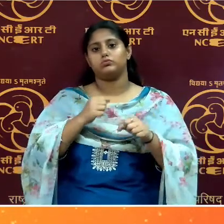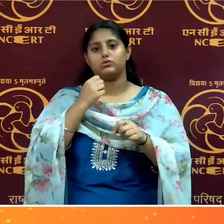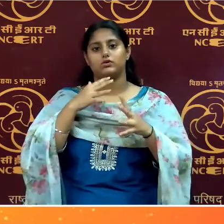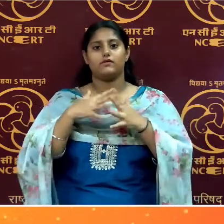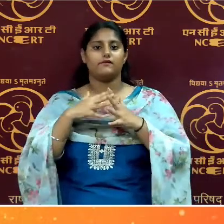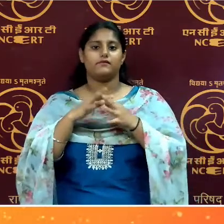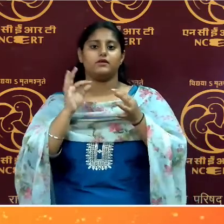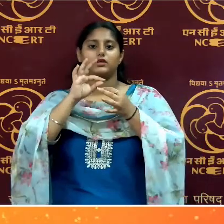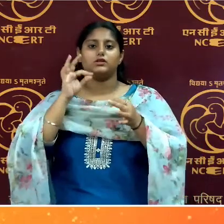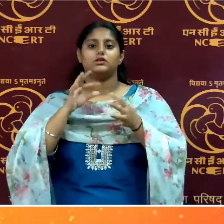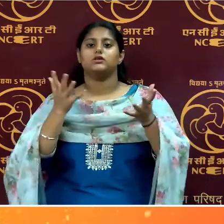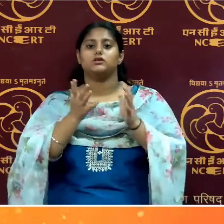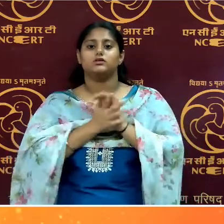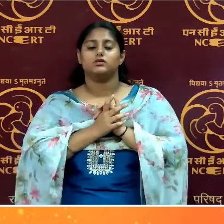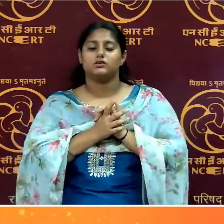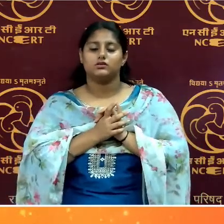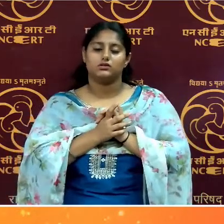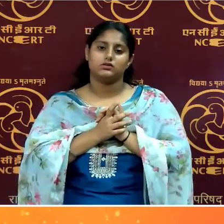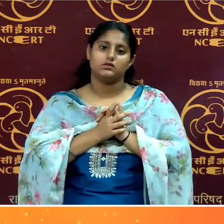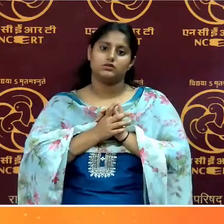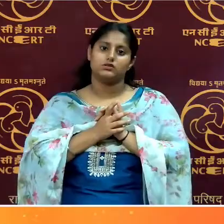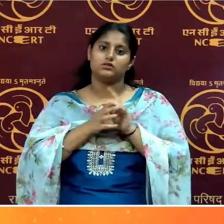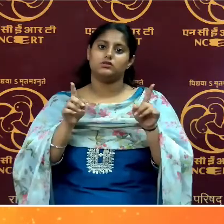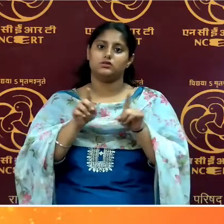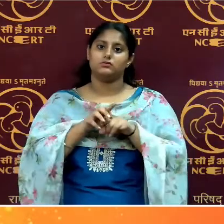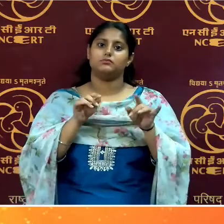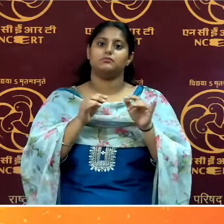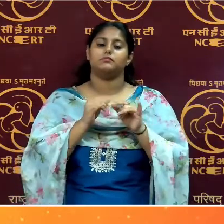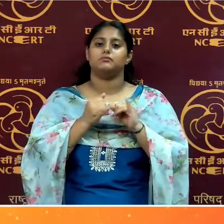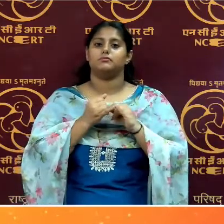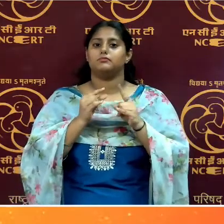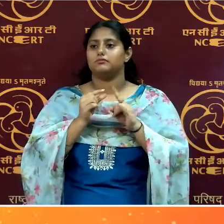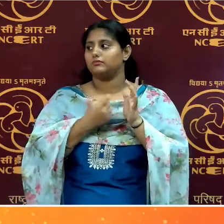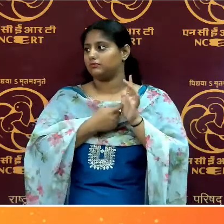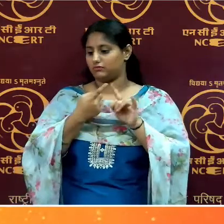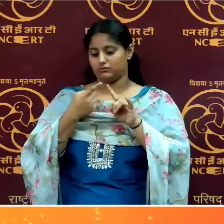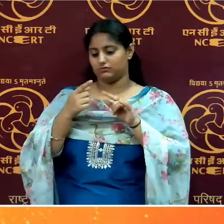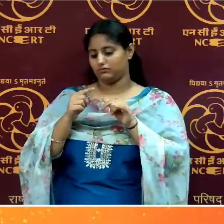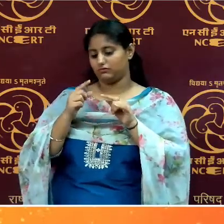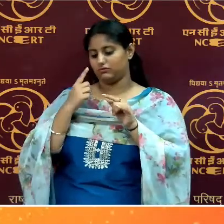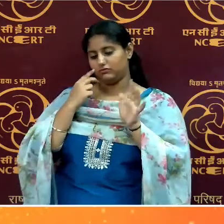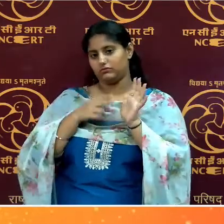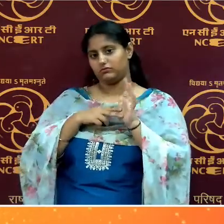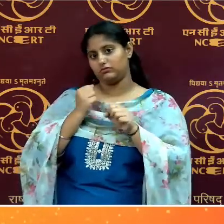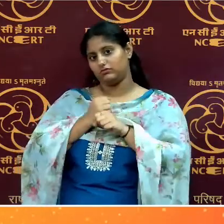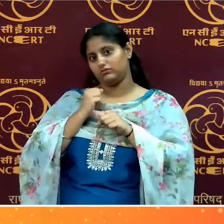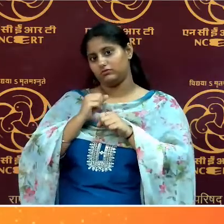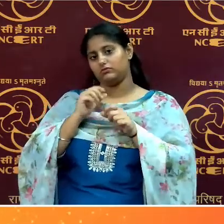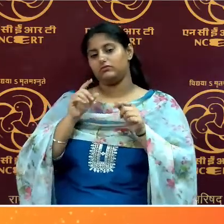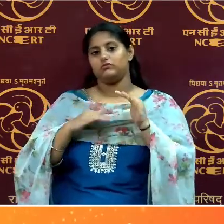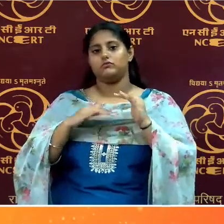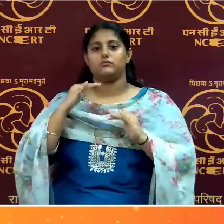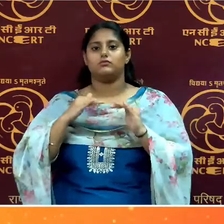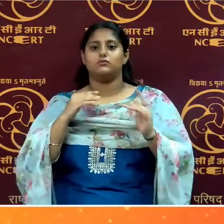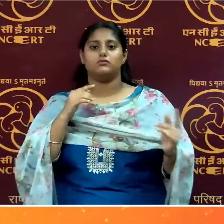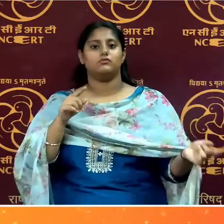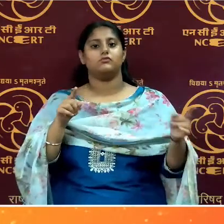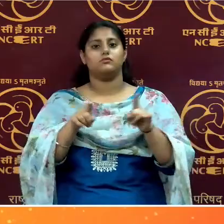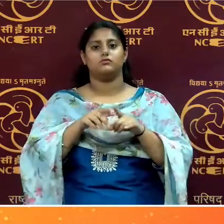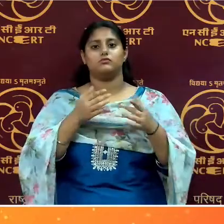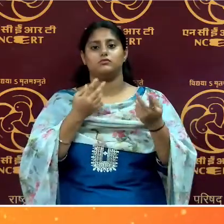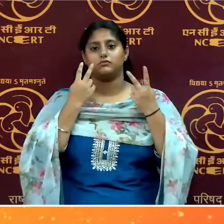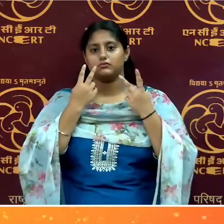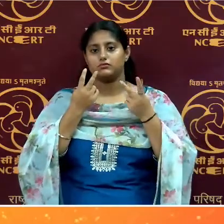weight is measured by a spring balance. You can see it. This is a spring balance. Now it shows two values over